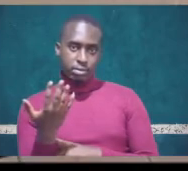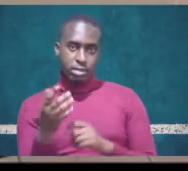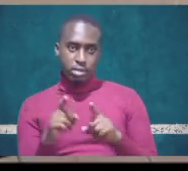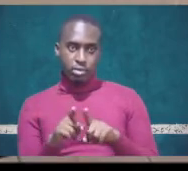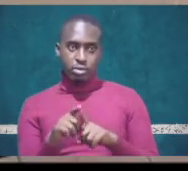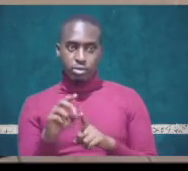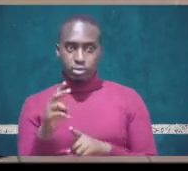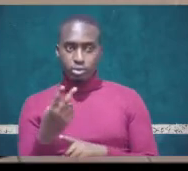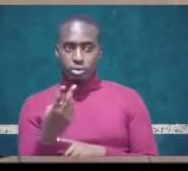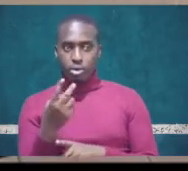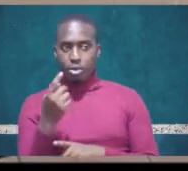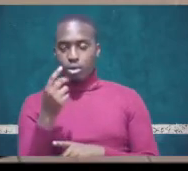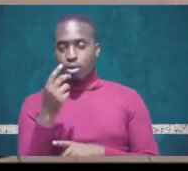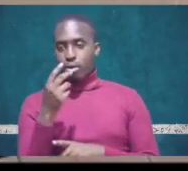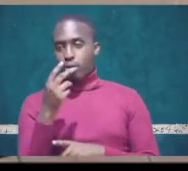equals to